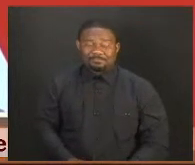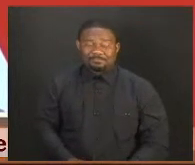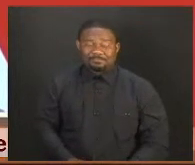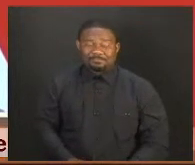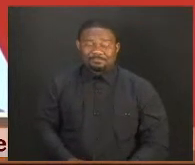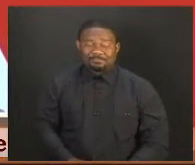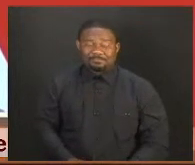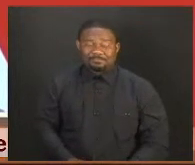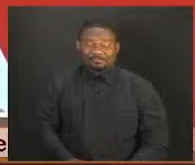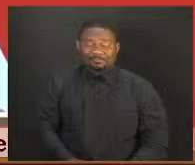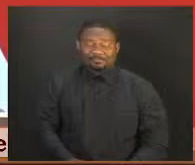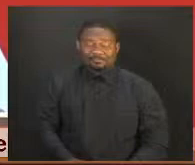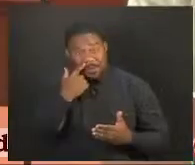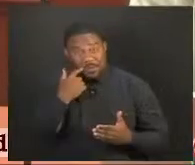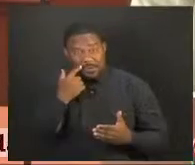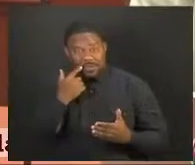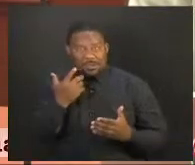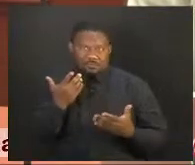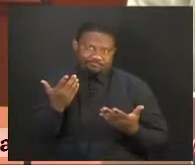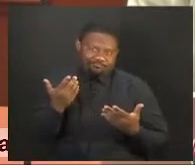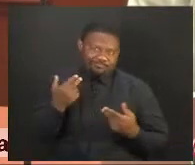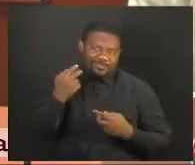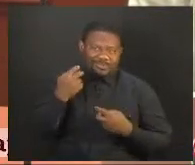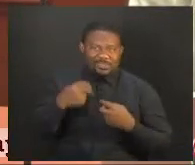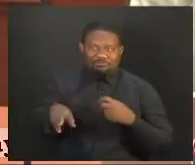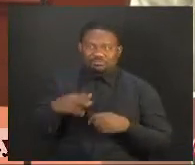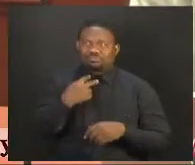the applications we have.